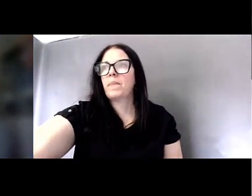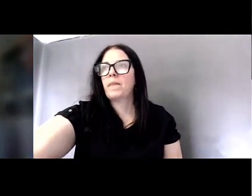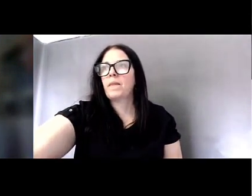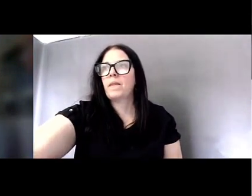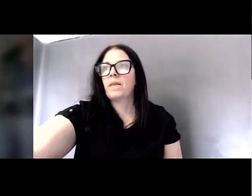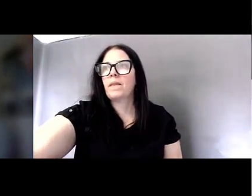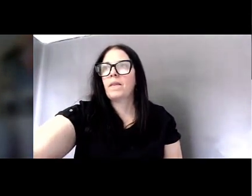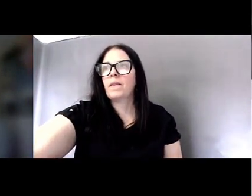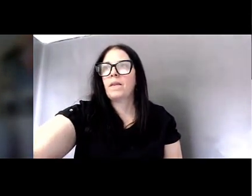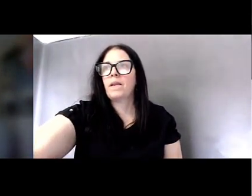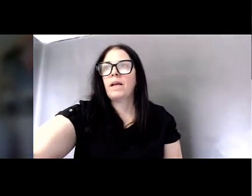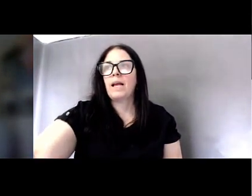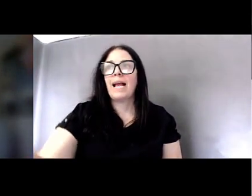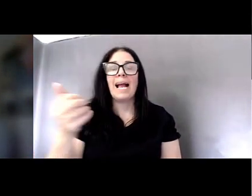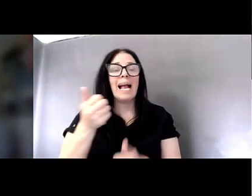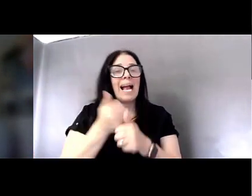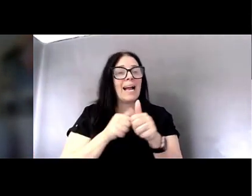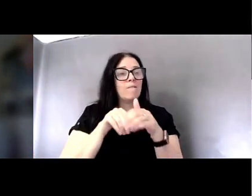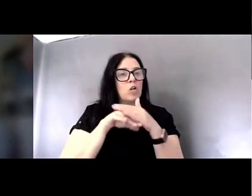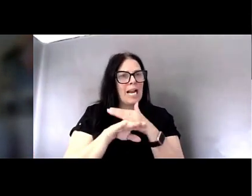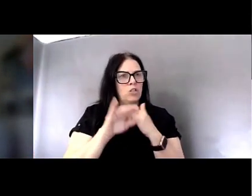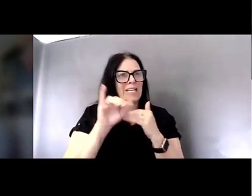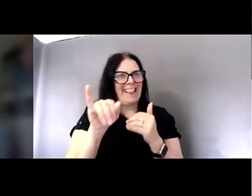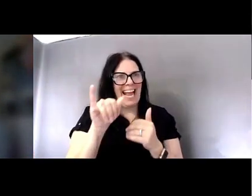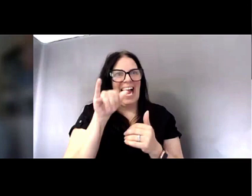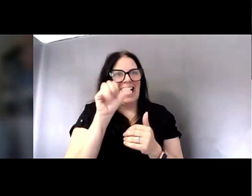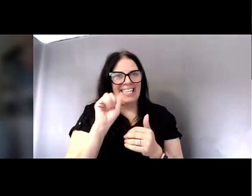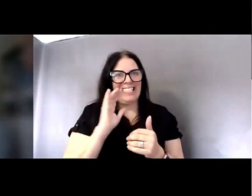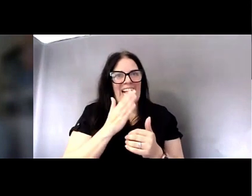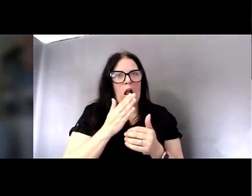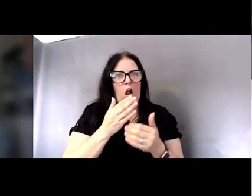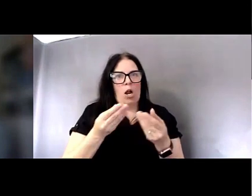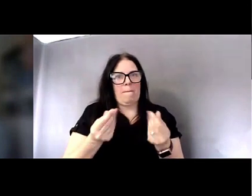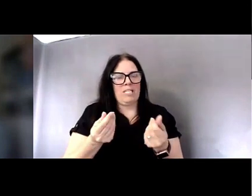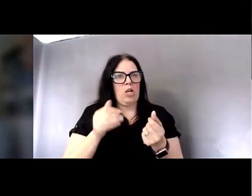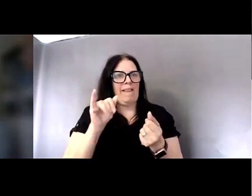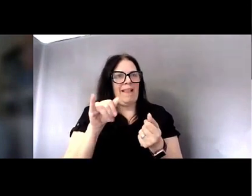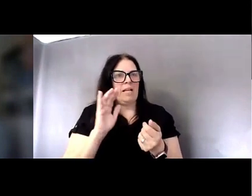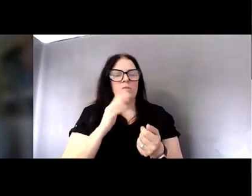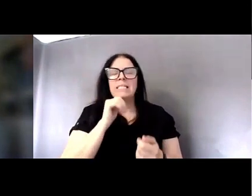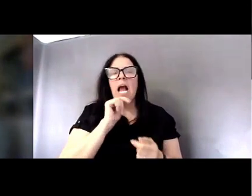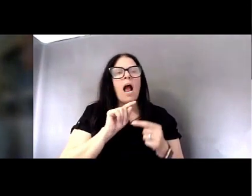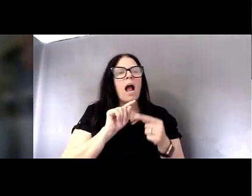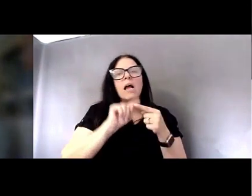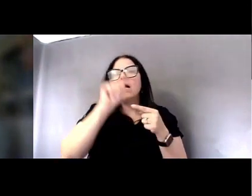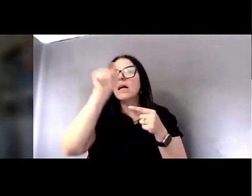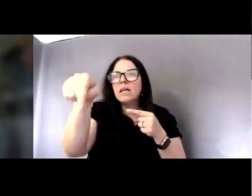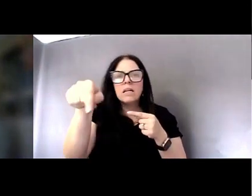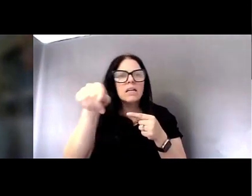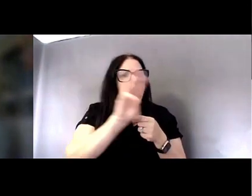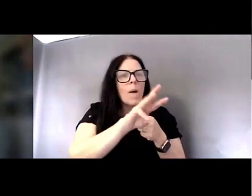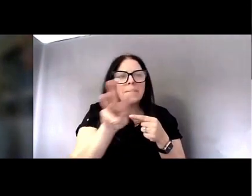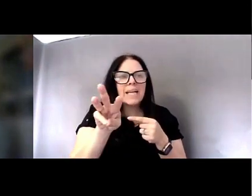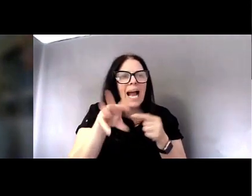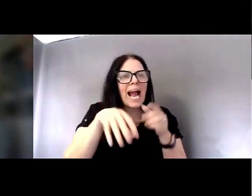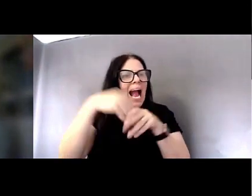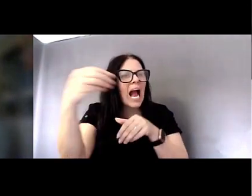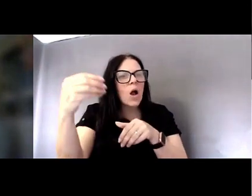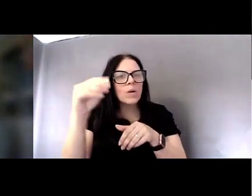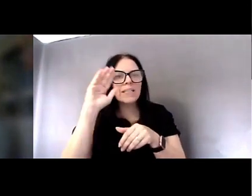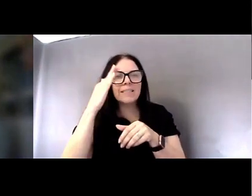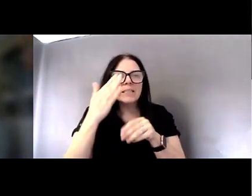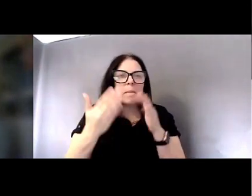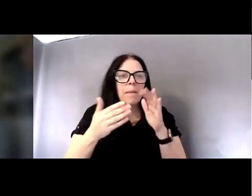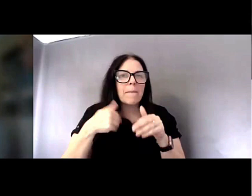the resource. It is the instructional material. So we're not sending you off to a website that seems like it might have a